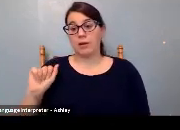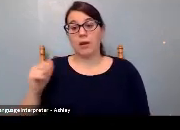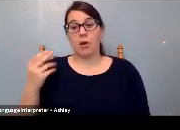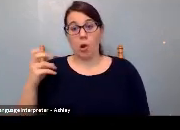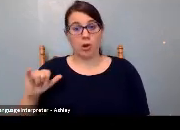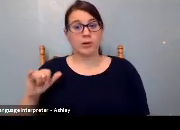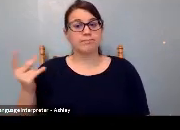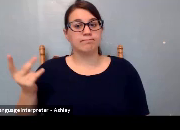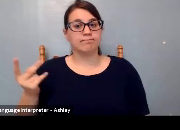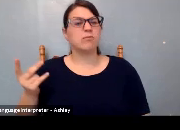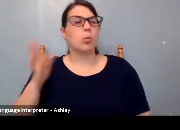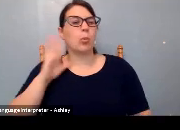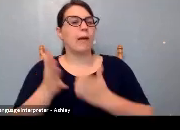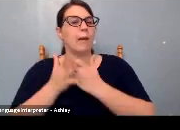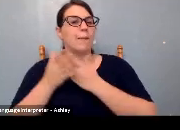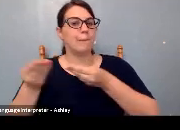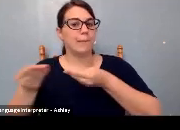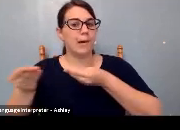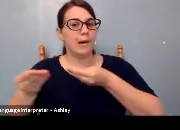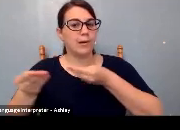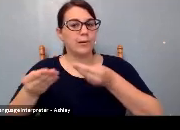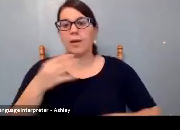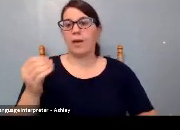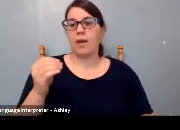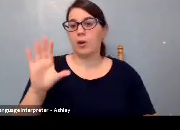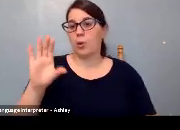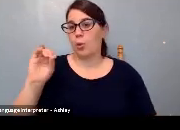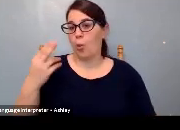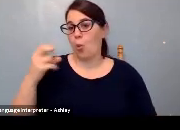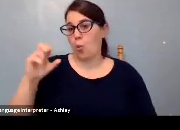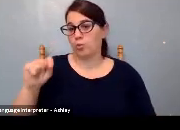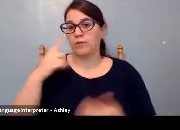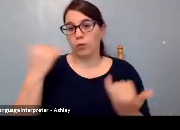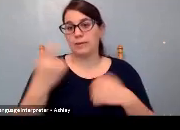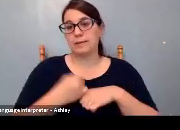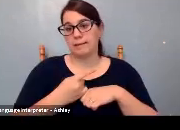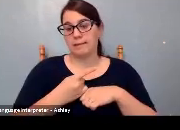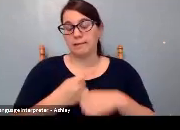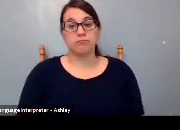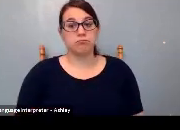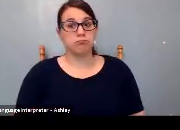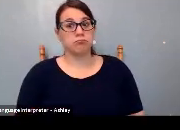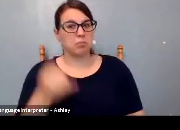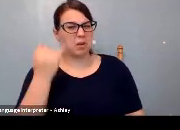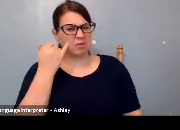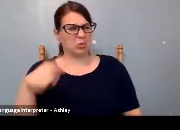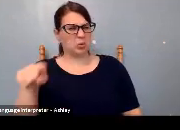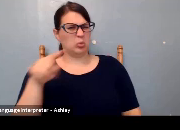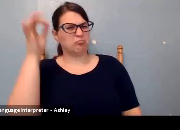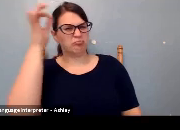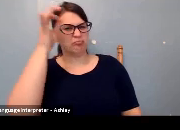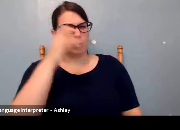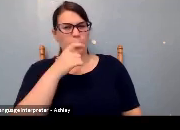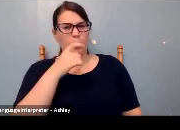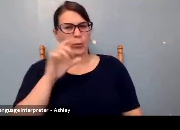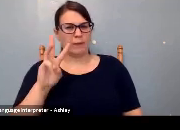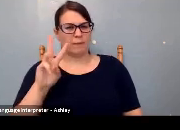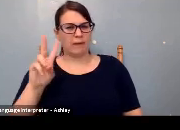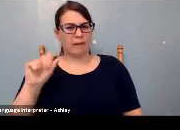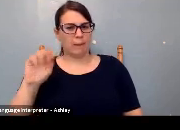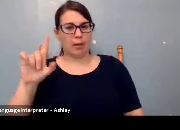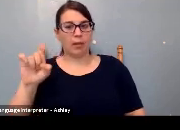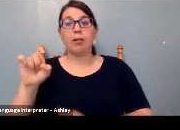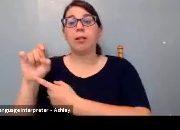serve as our moderator and co-host for today's session. For those of you who are not familiar with WVABLE, WVABLE is a